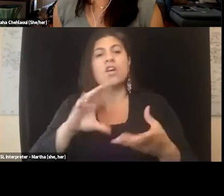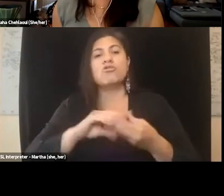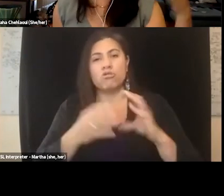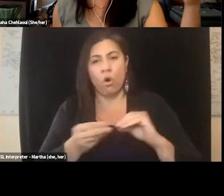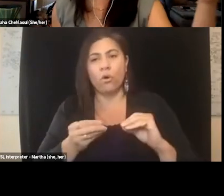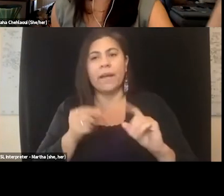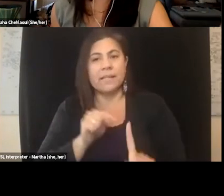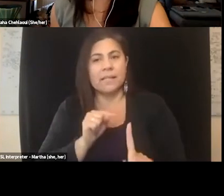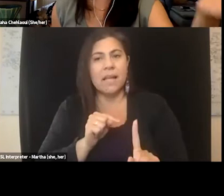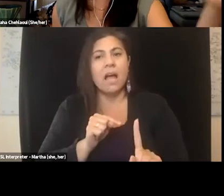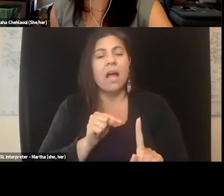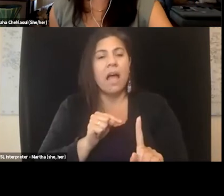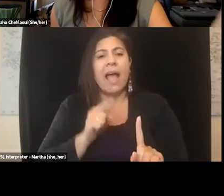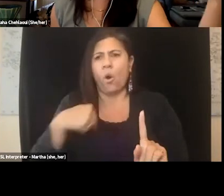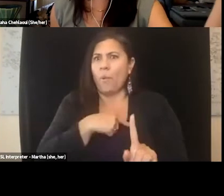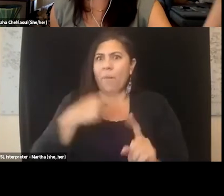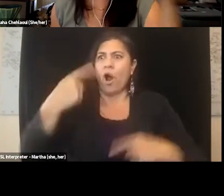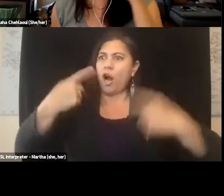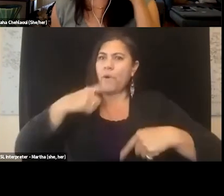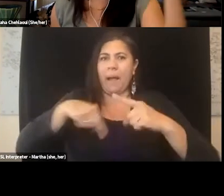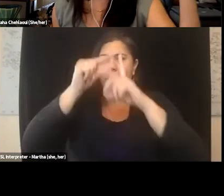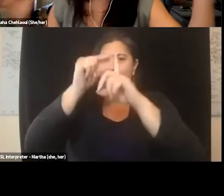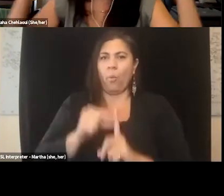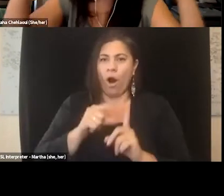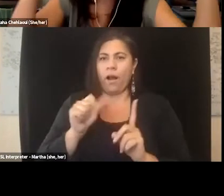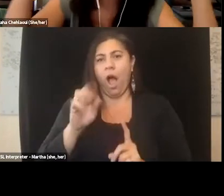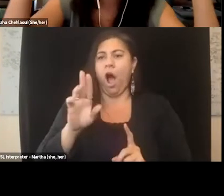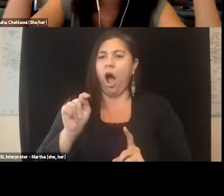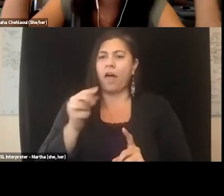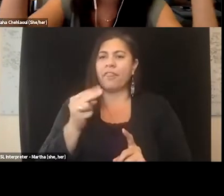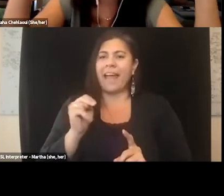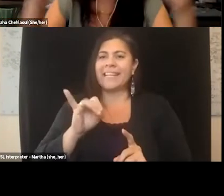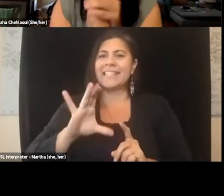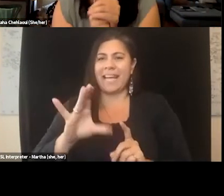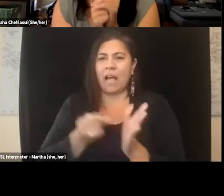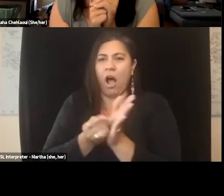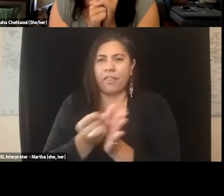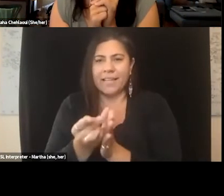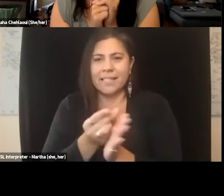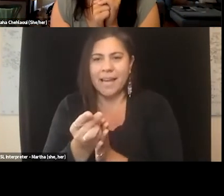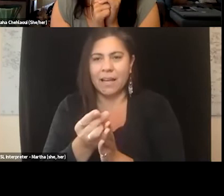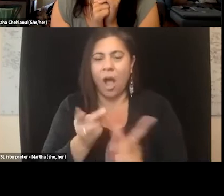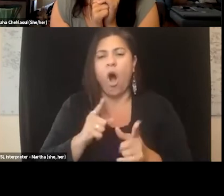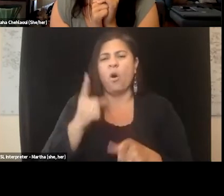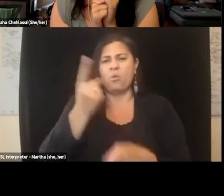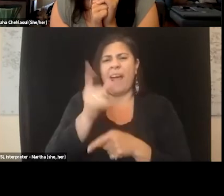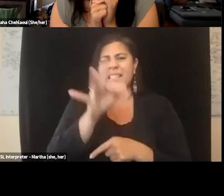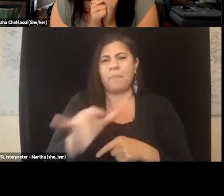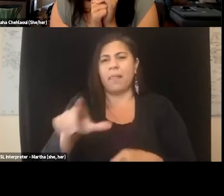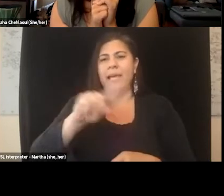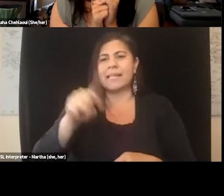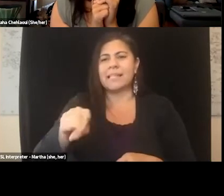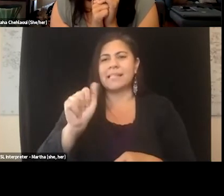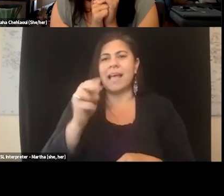were fighting about this word authentic for many of the reasons you said, not fighting, but like we were fighting with the word itself. And he said that he had been using